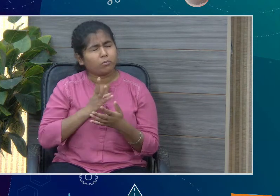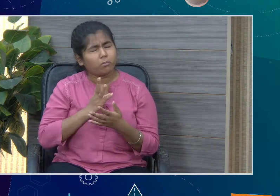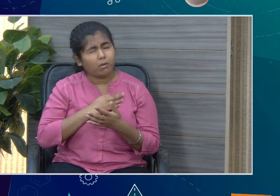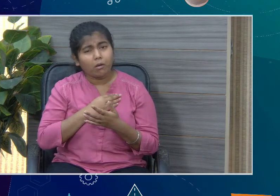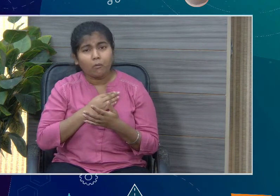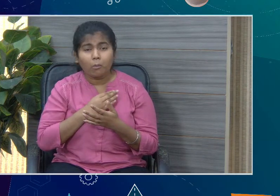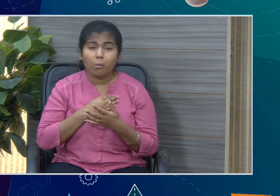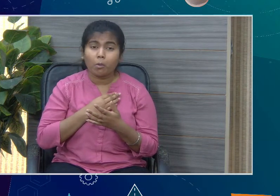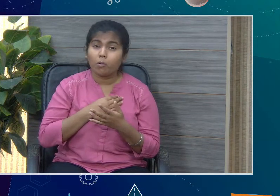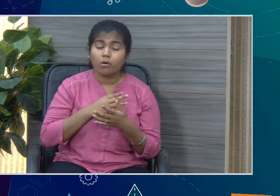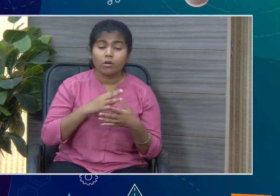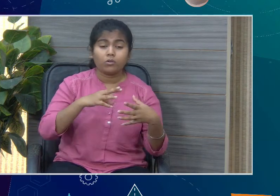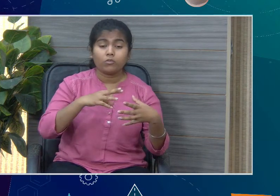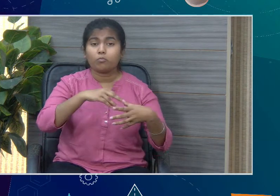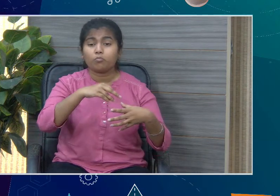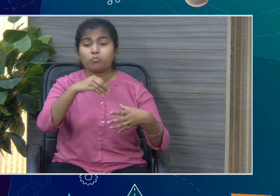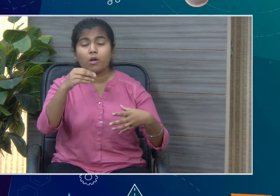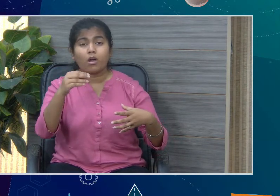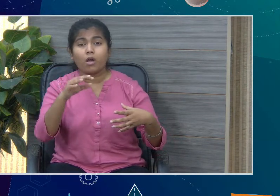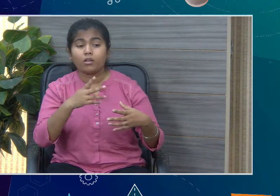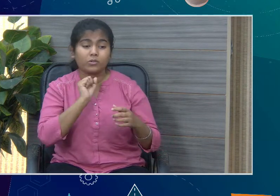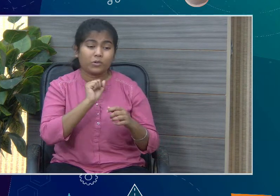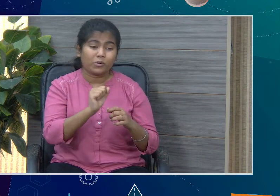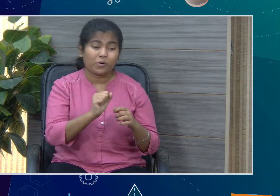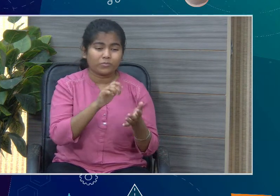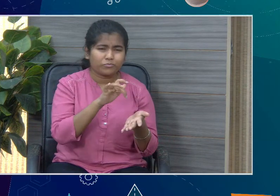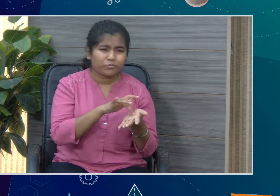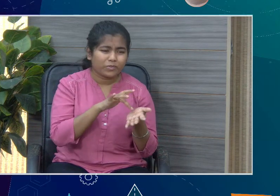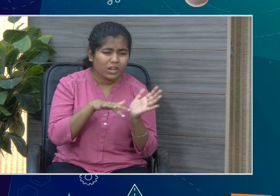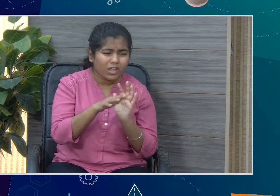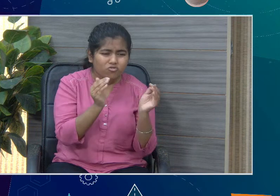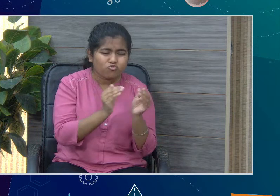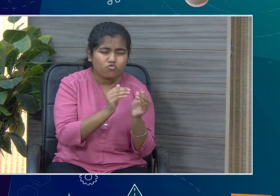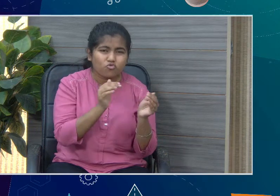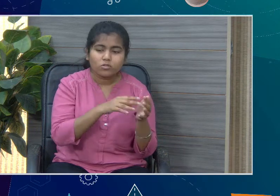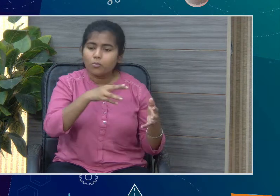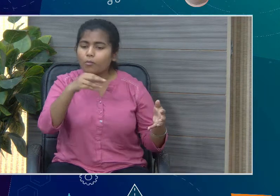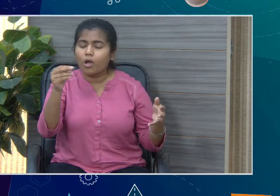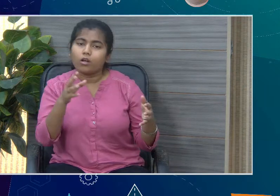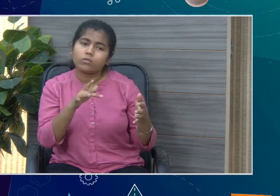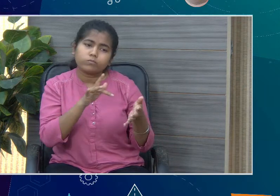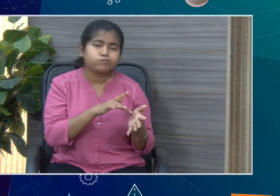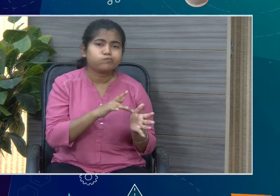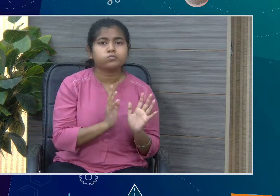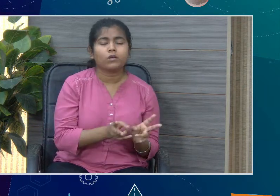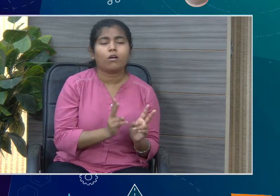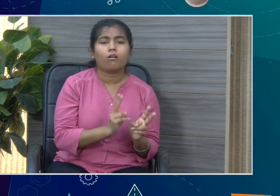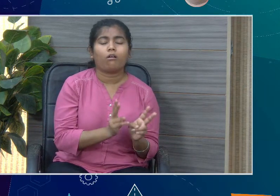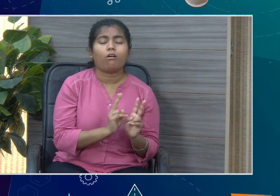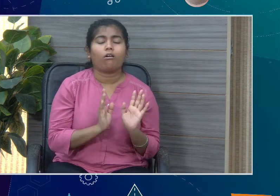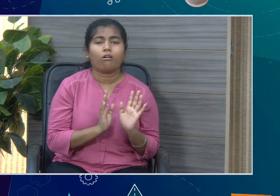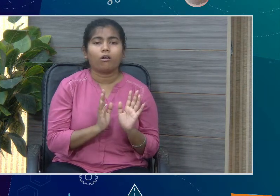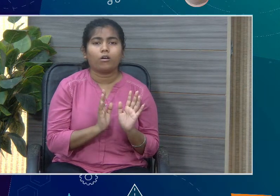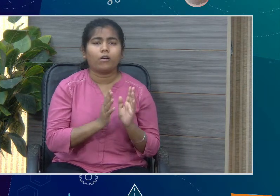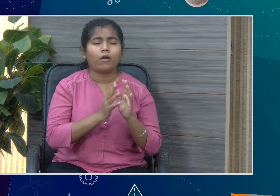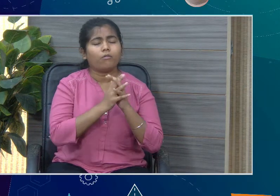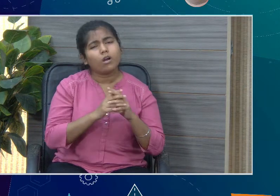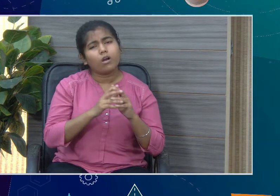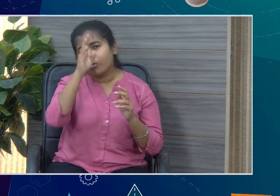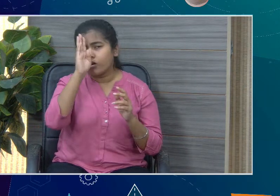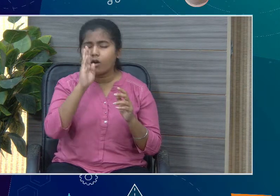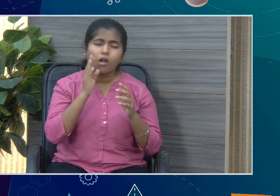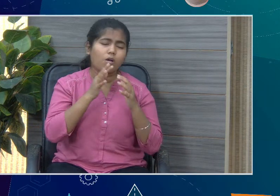he didn't come out of his cave for 2-3 days. He was putting up all alone over there. He prayed to